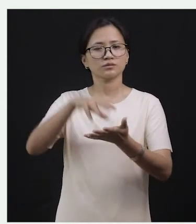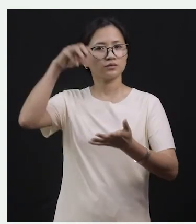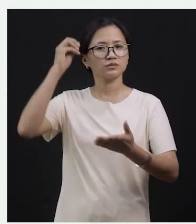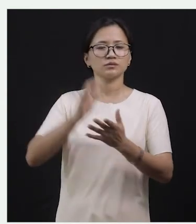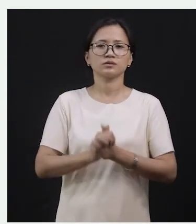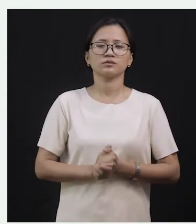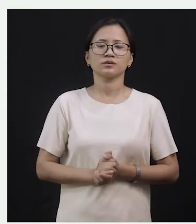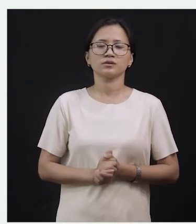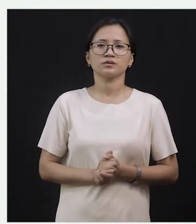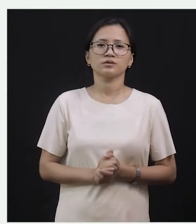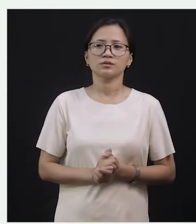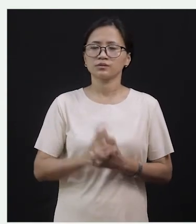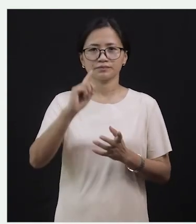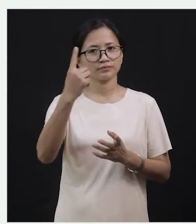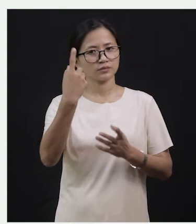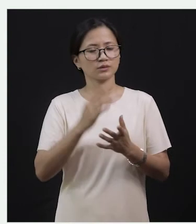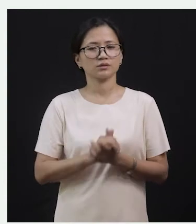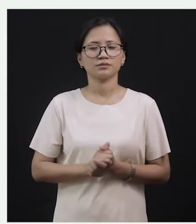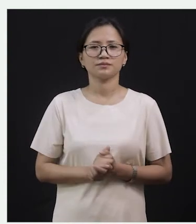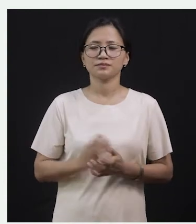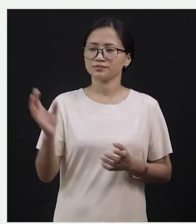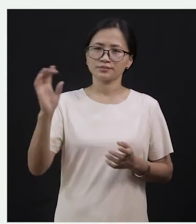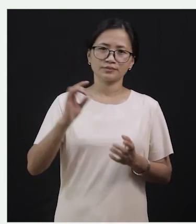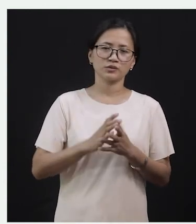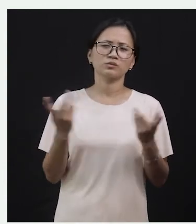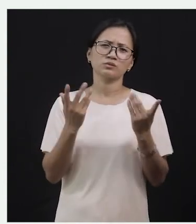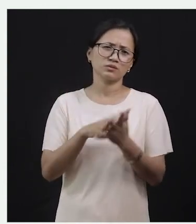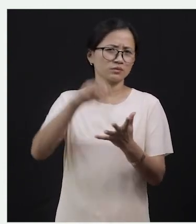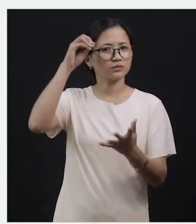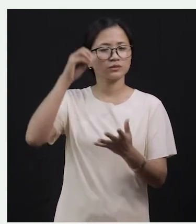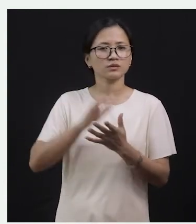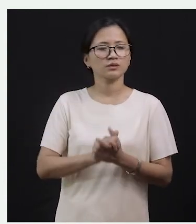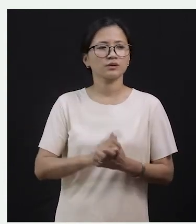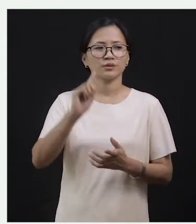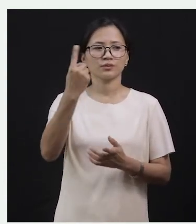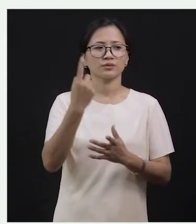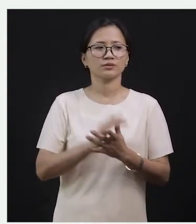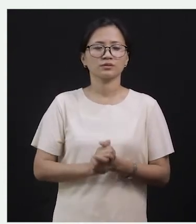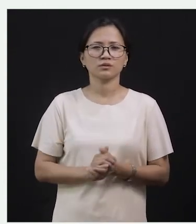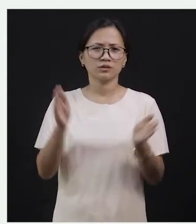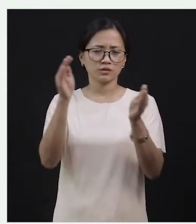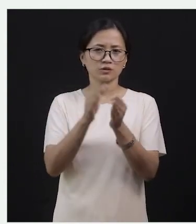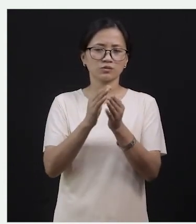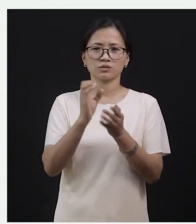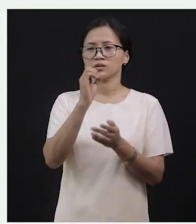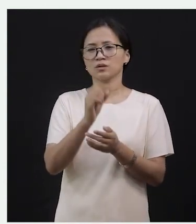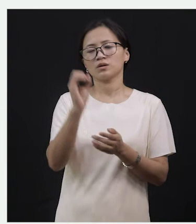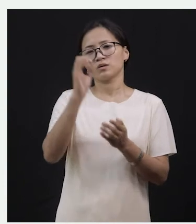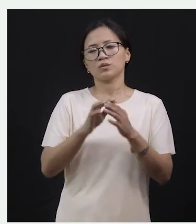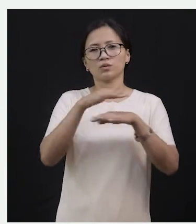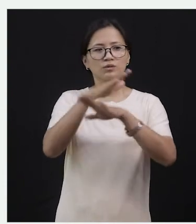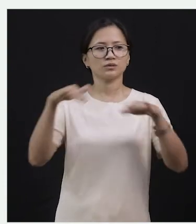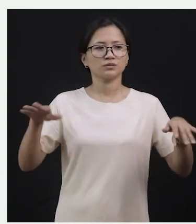learn or revise once more whatever we have learned. Okay, number one, the smallest ocean